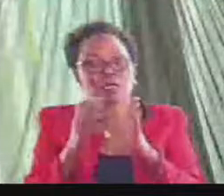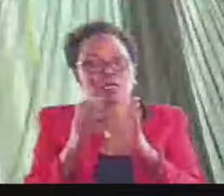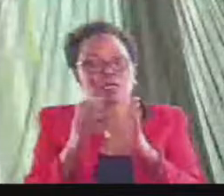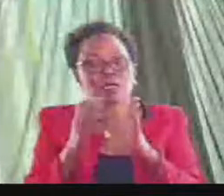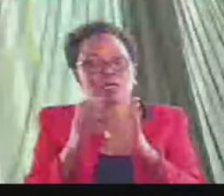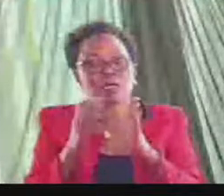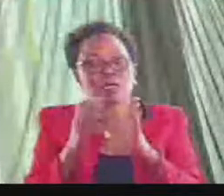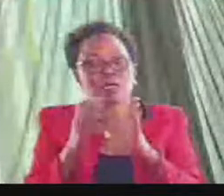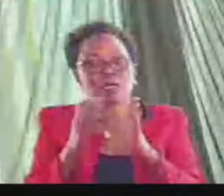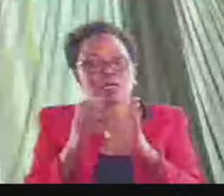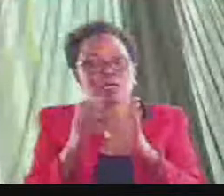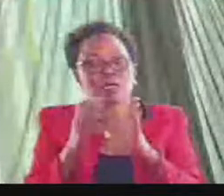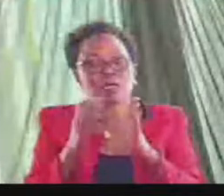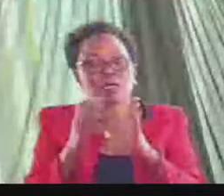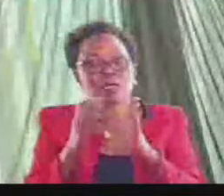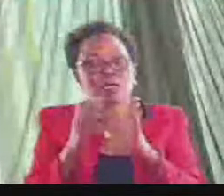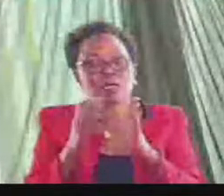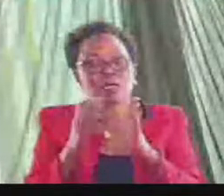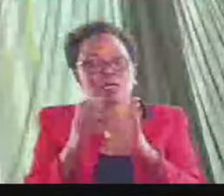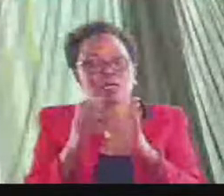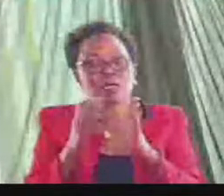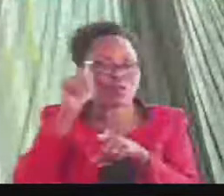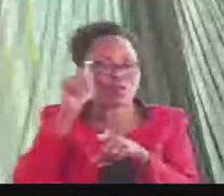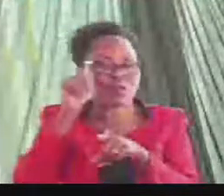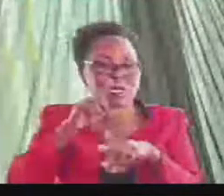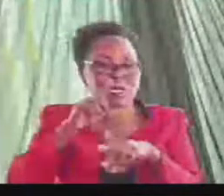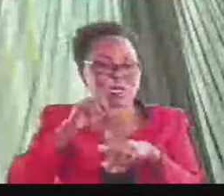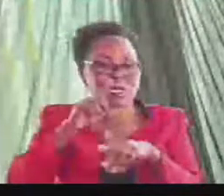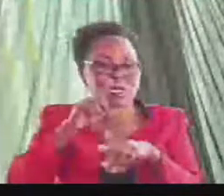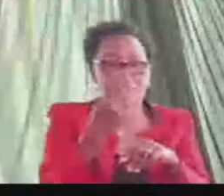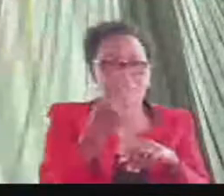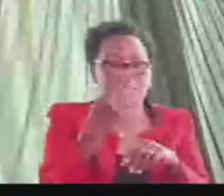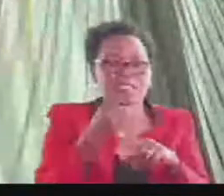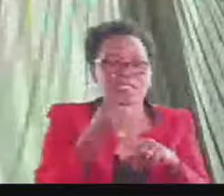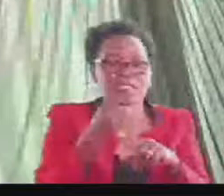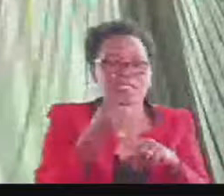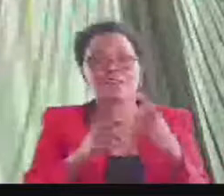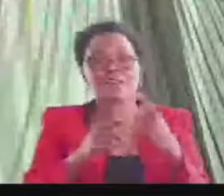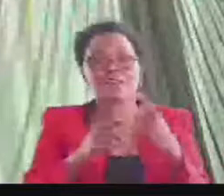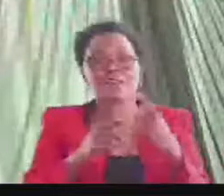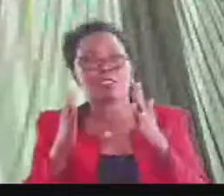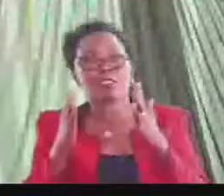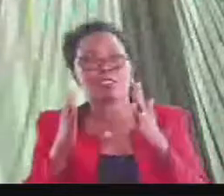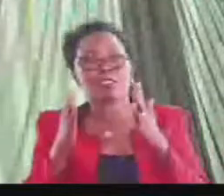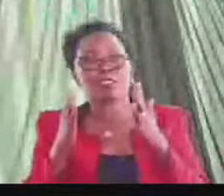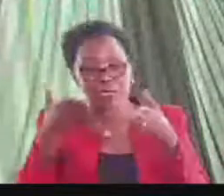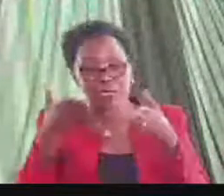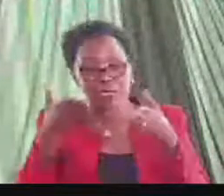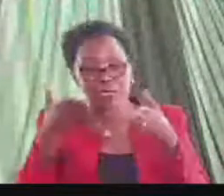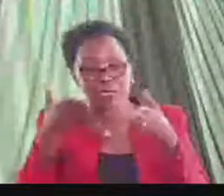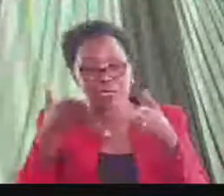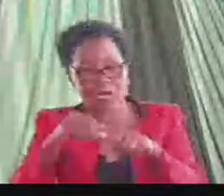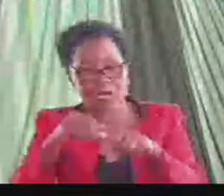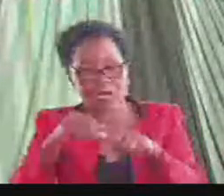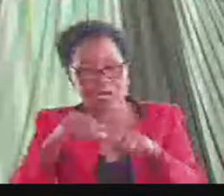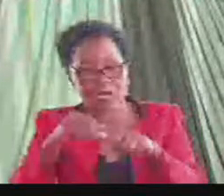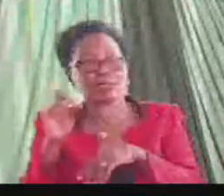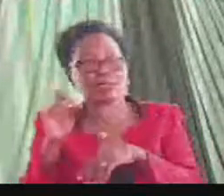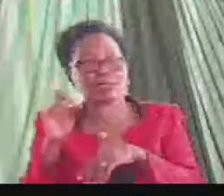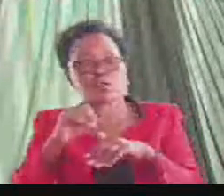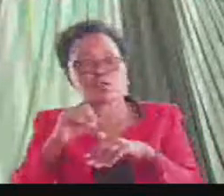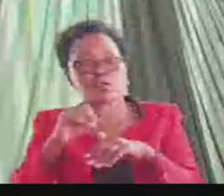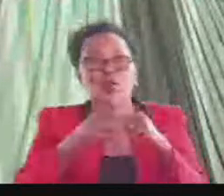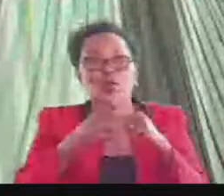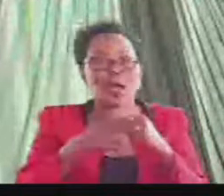closed. You wait for January. But now in many courts you can get hearing dates for July, you can get hearing dates